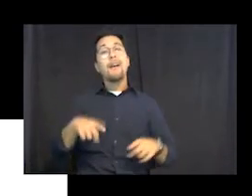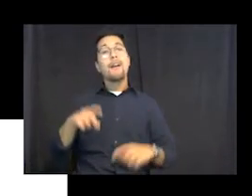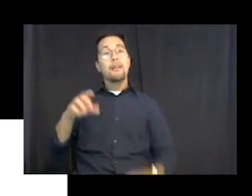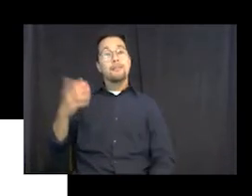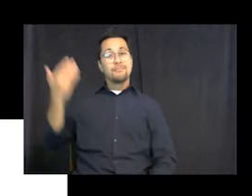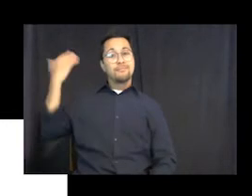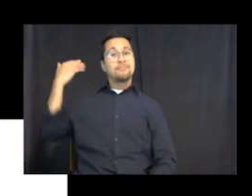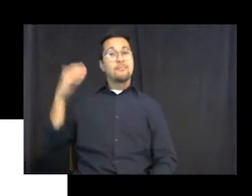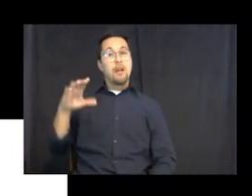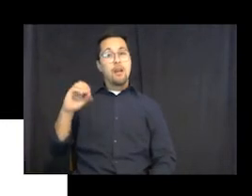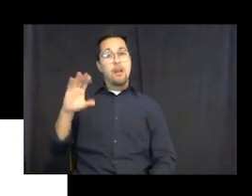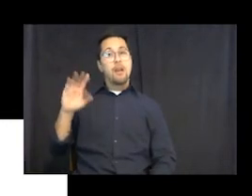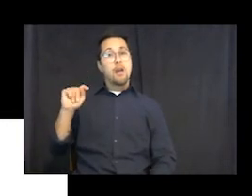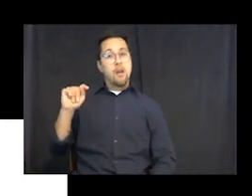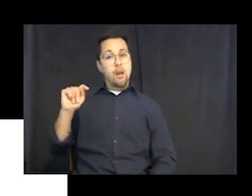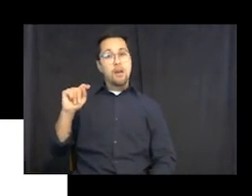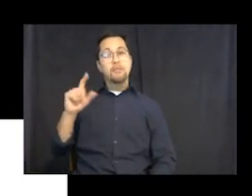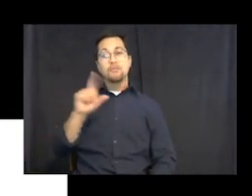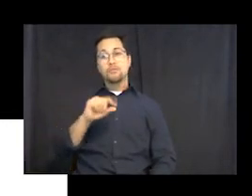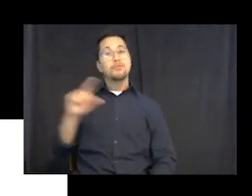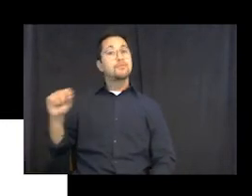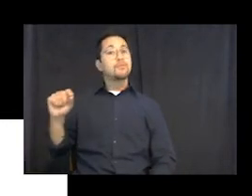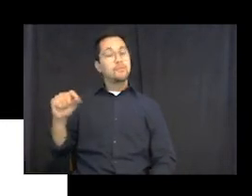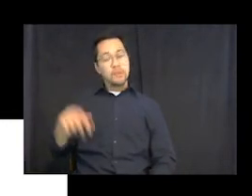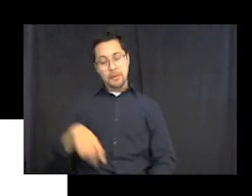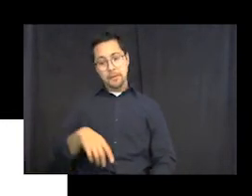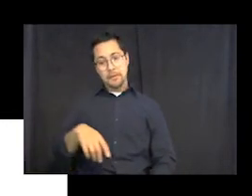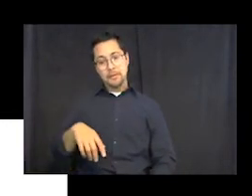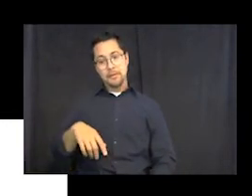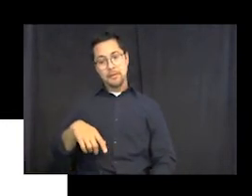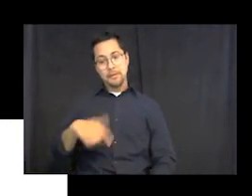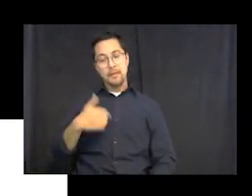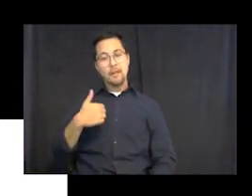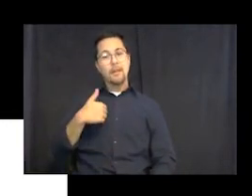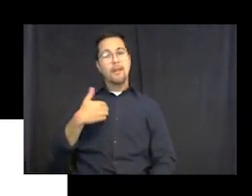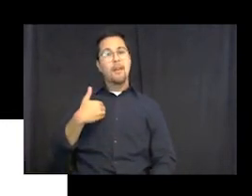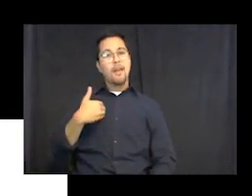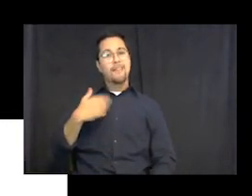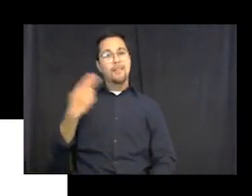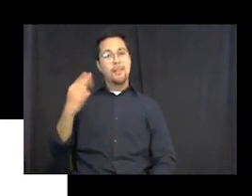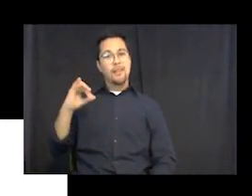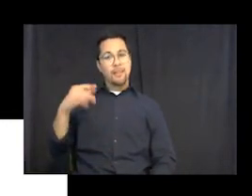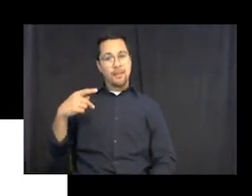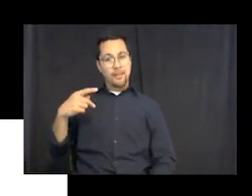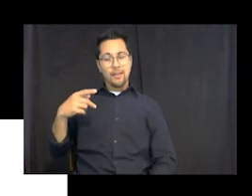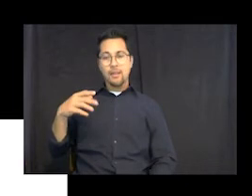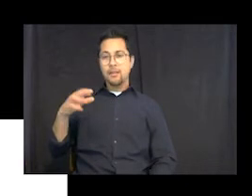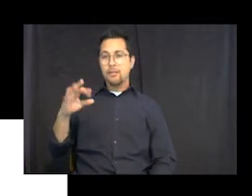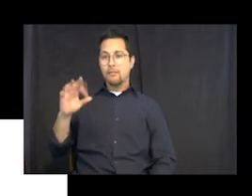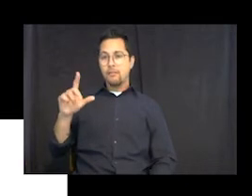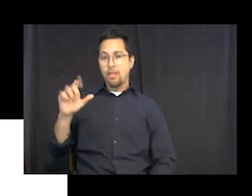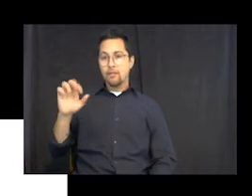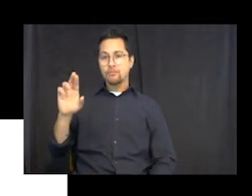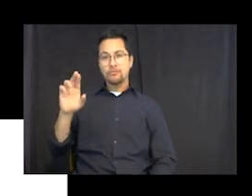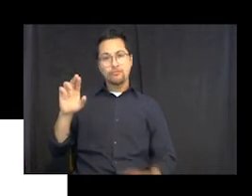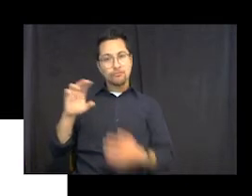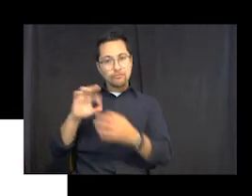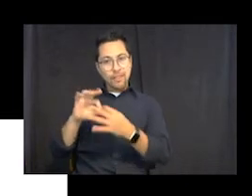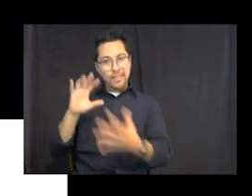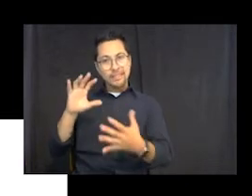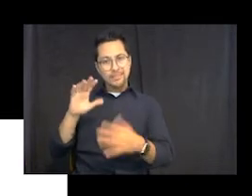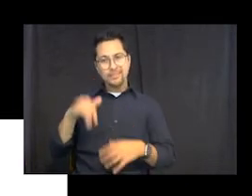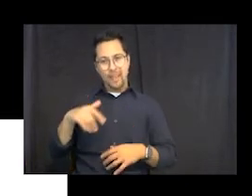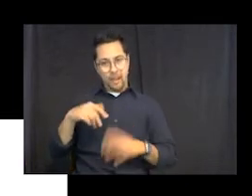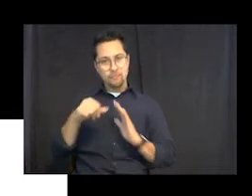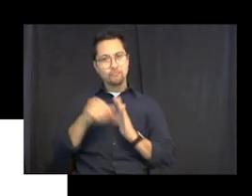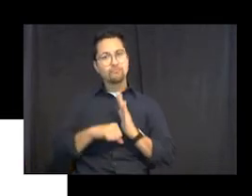October of 2020. I had hip flexor releases